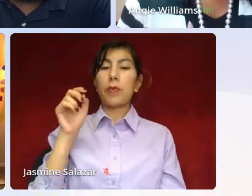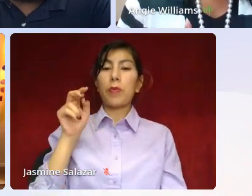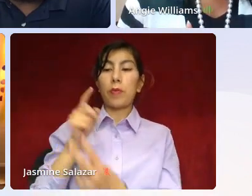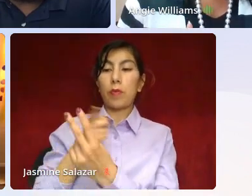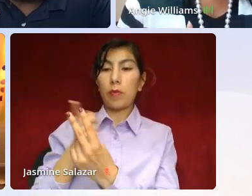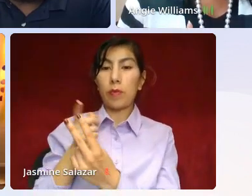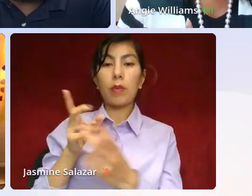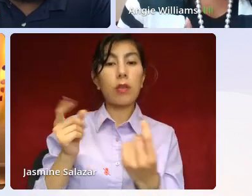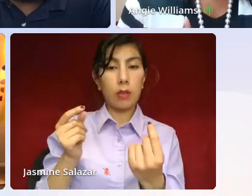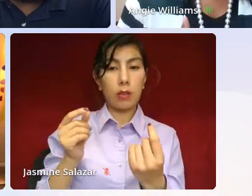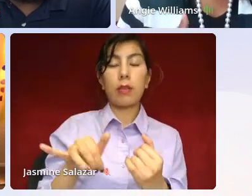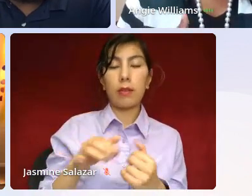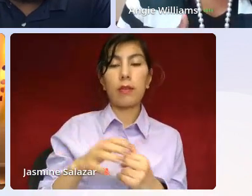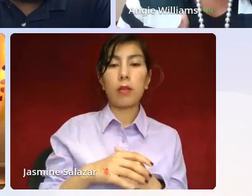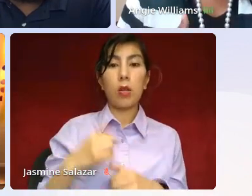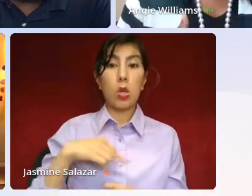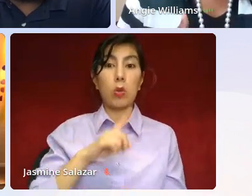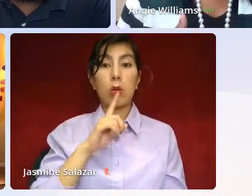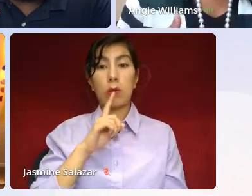I mean, again, we were